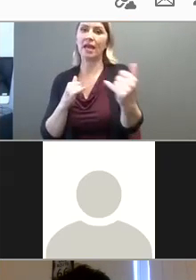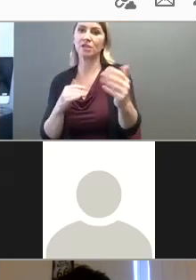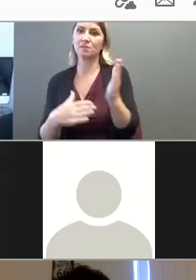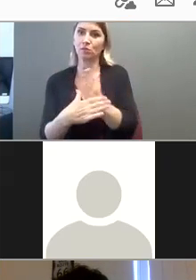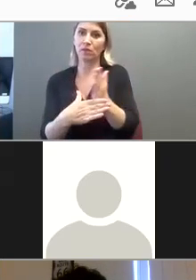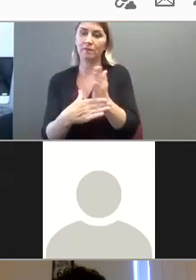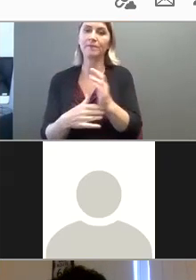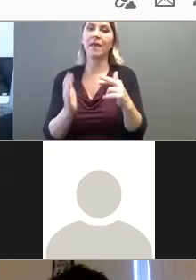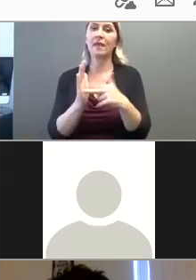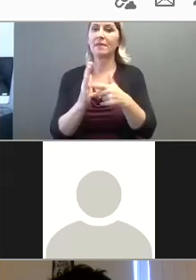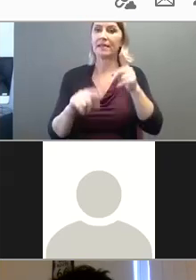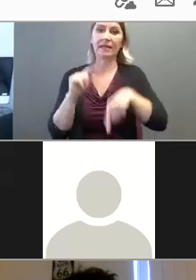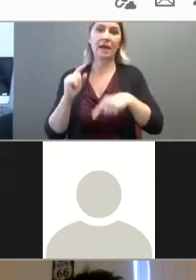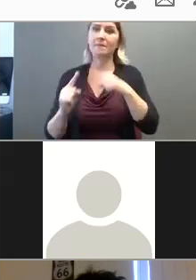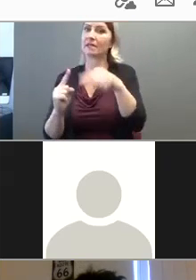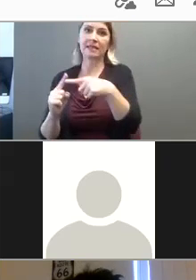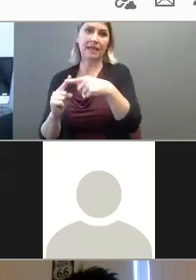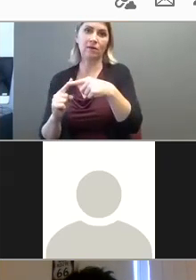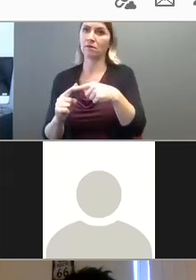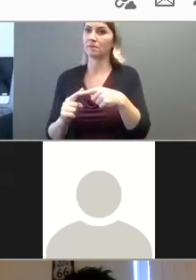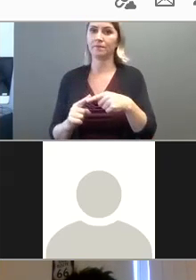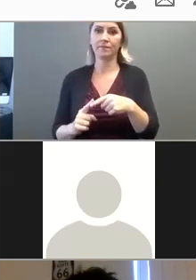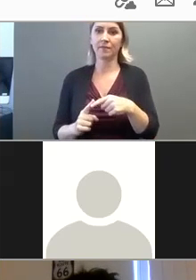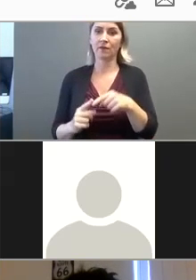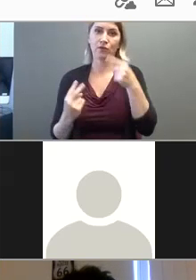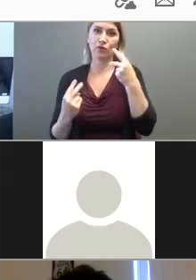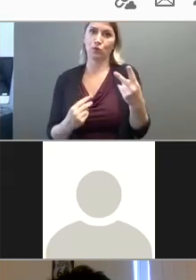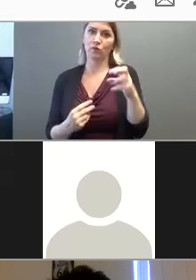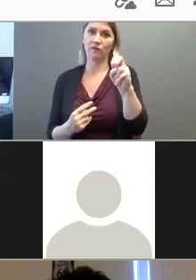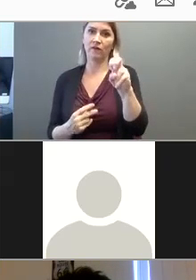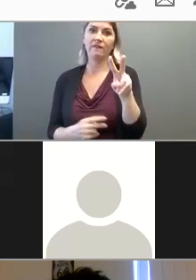also means that there cannot be a cycle between any 2 vertices.